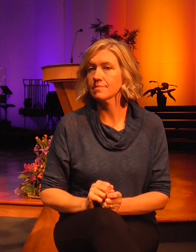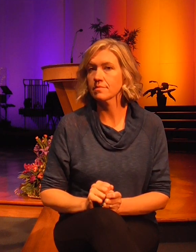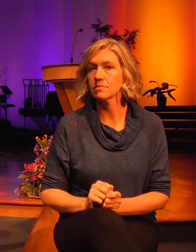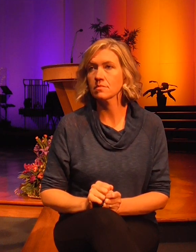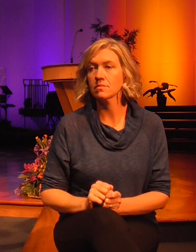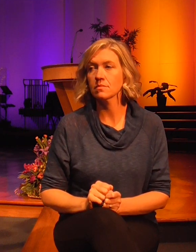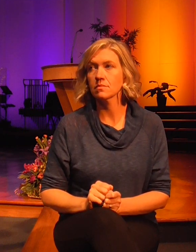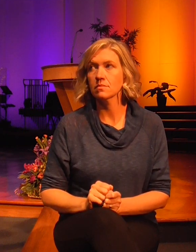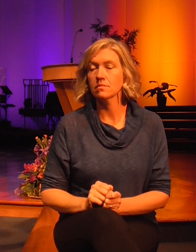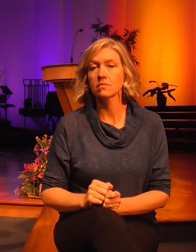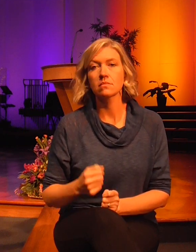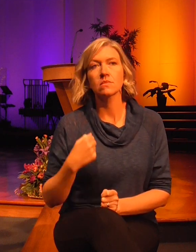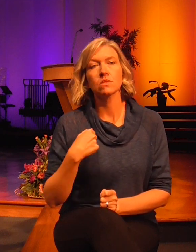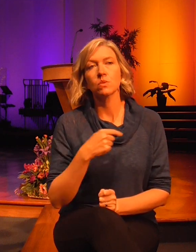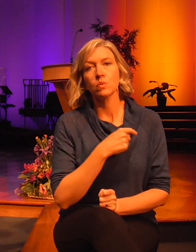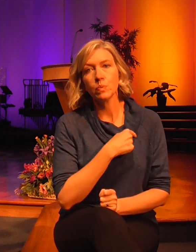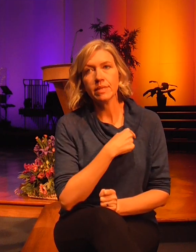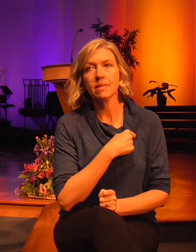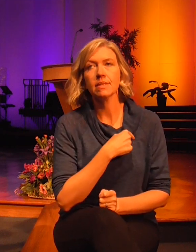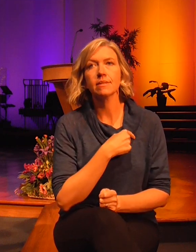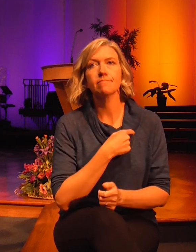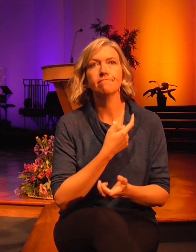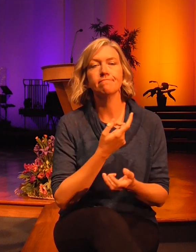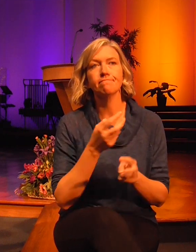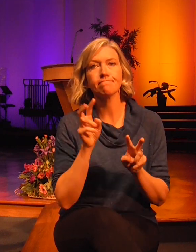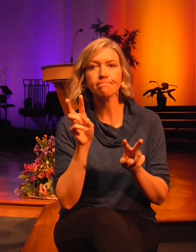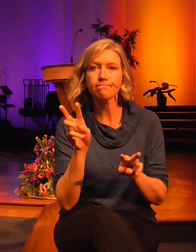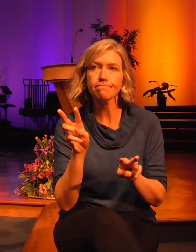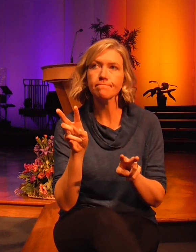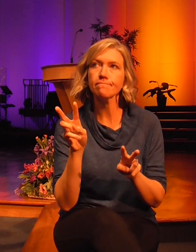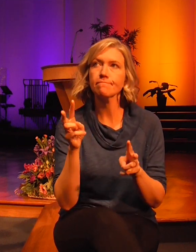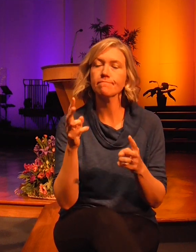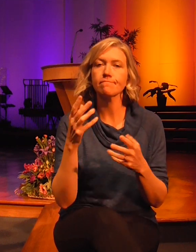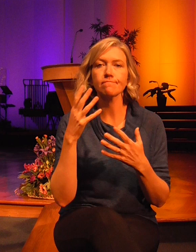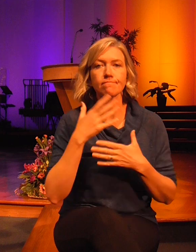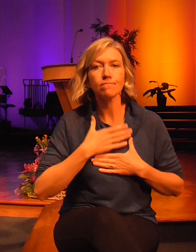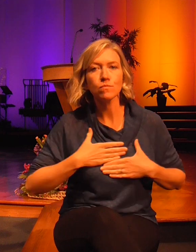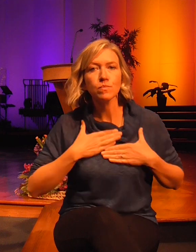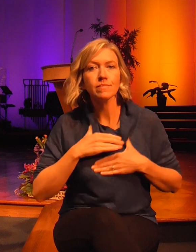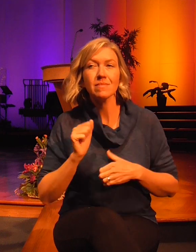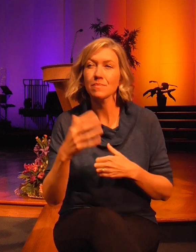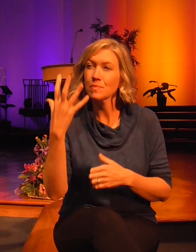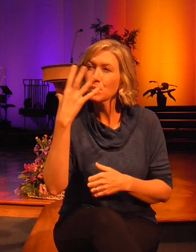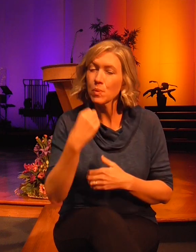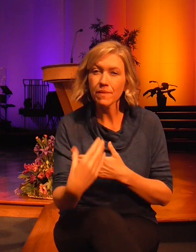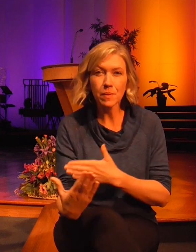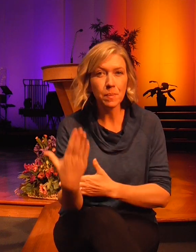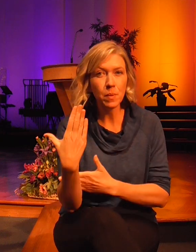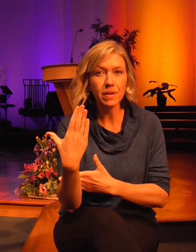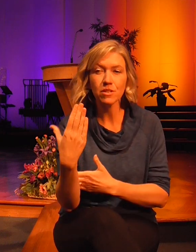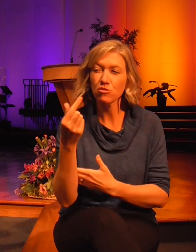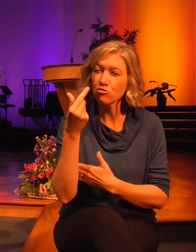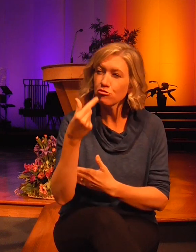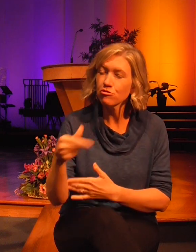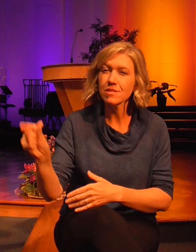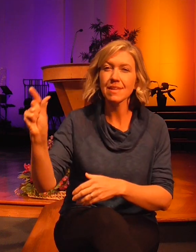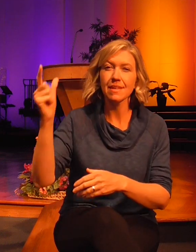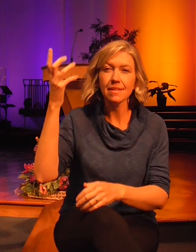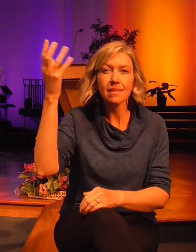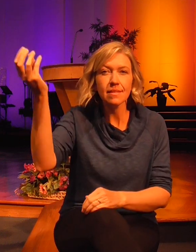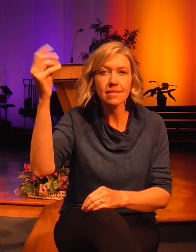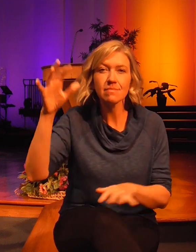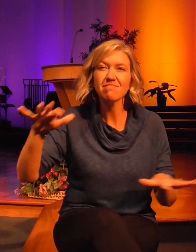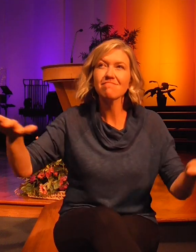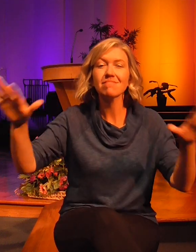And as we gaze at this beautiful morning, the green of nature, the